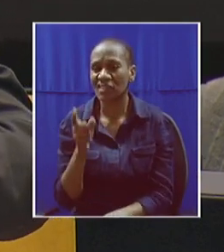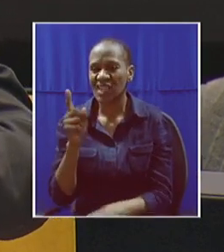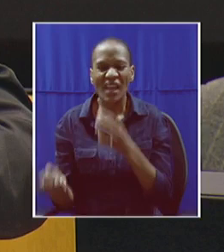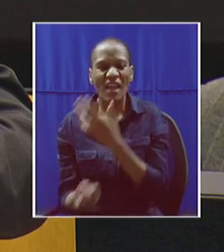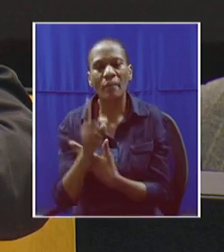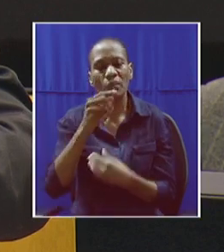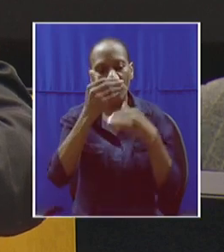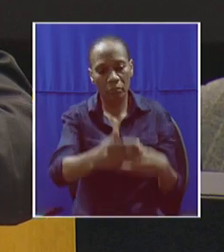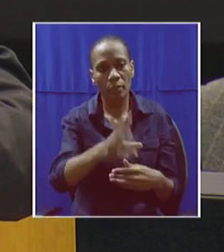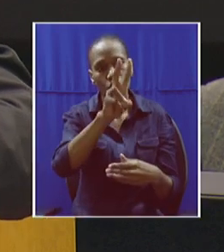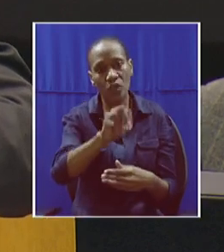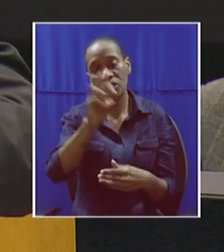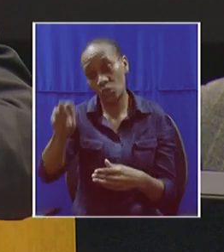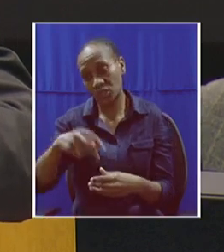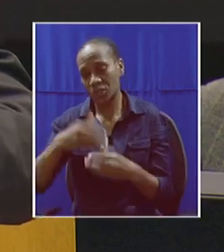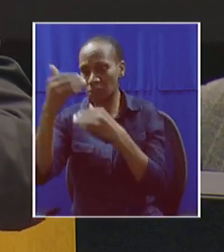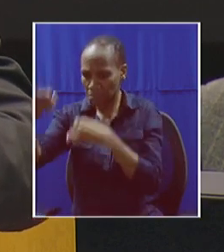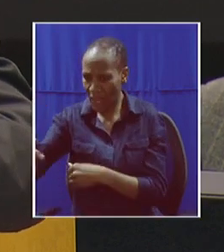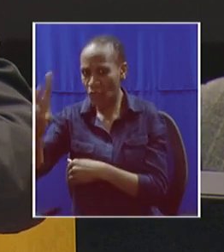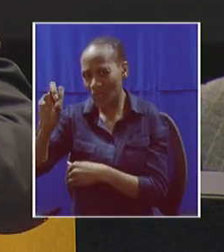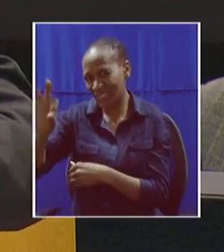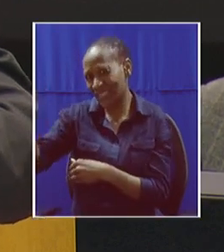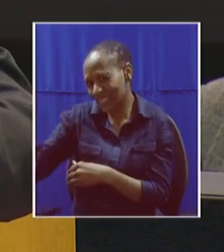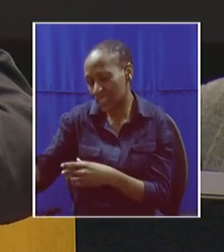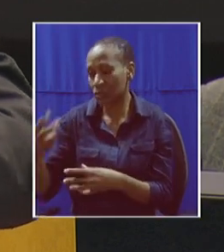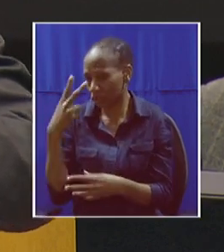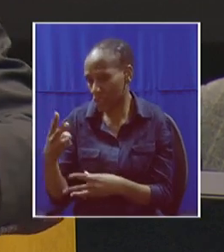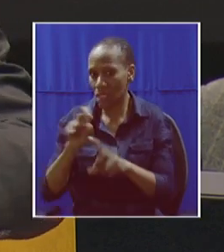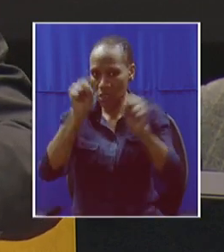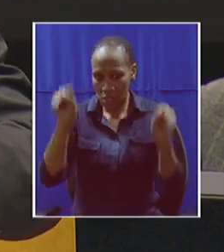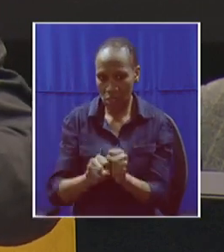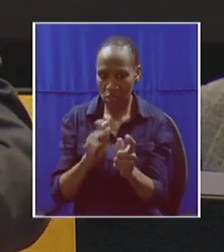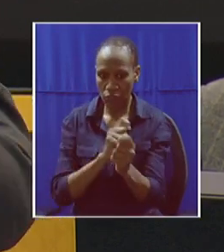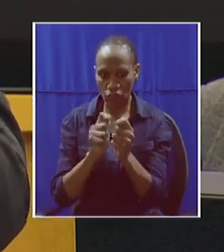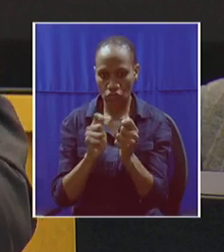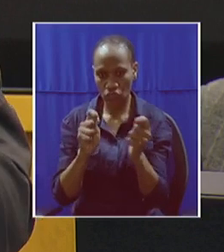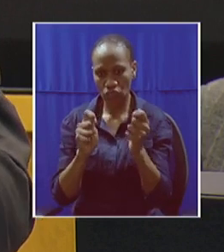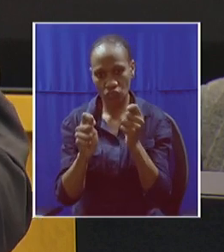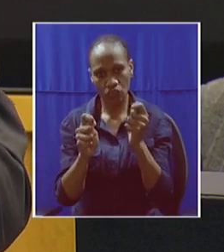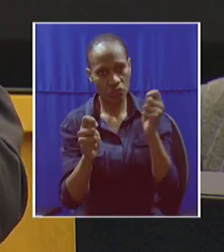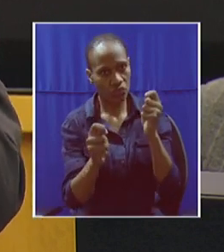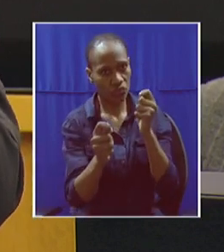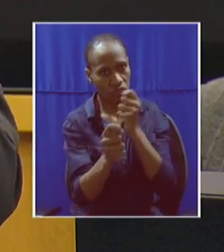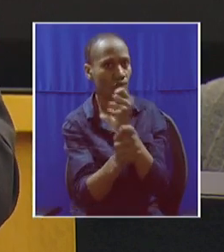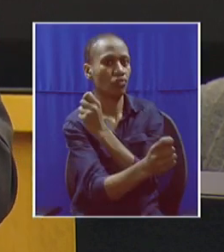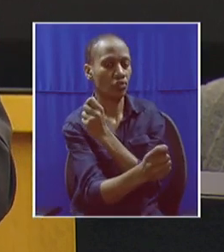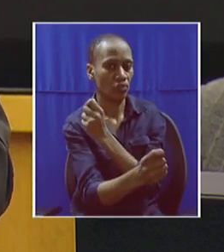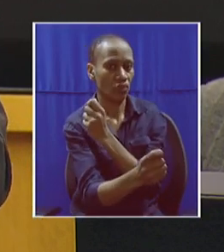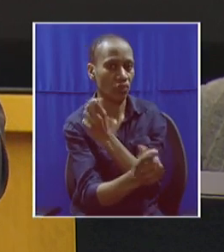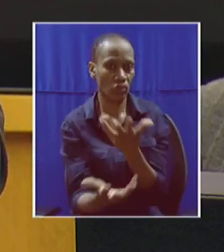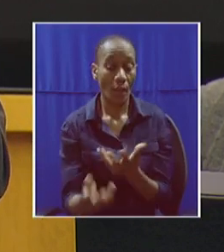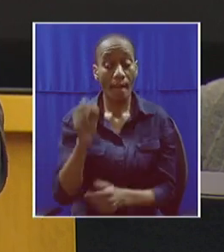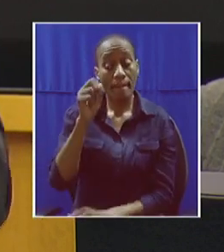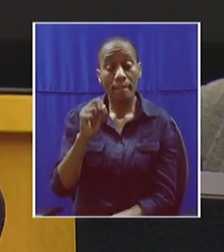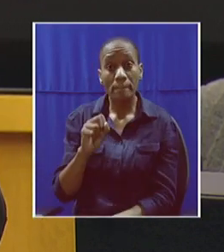2030 you'll see that we're moving systematically in that transition but we are